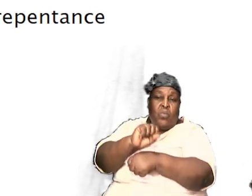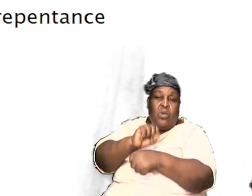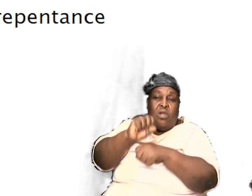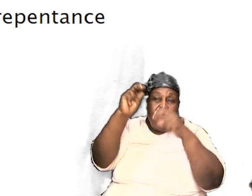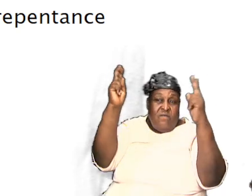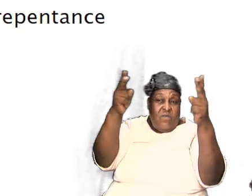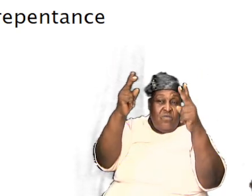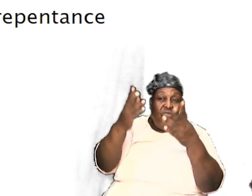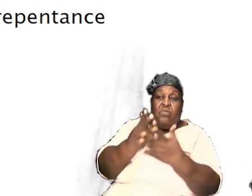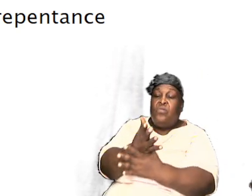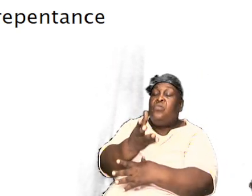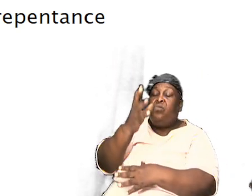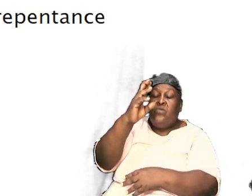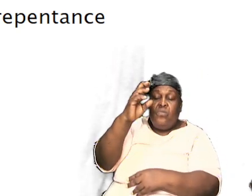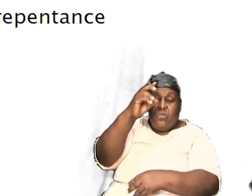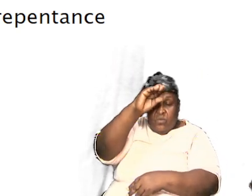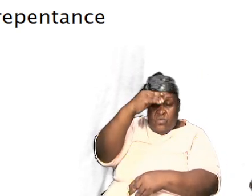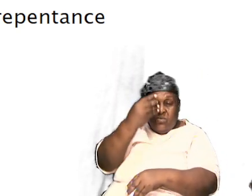how Jonathan was killed.